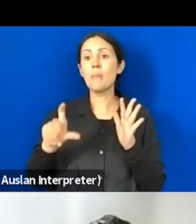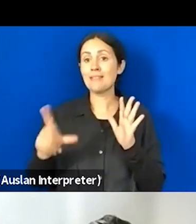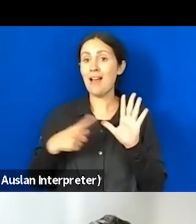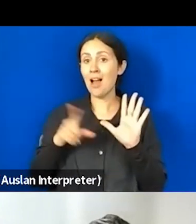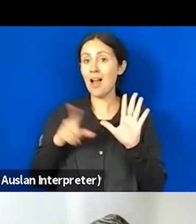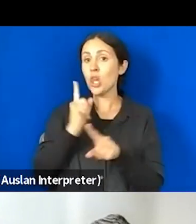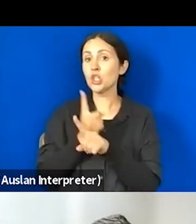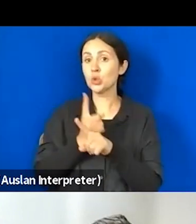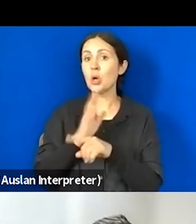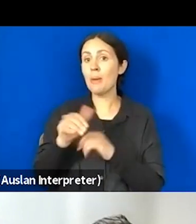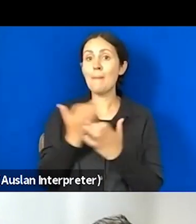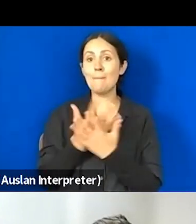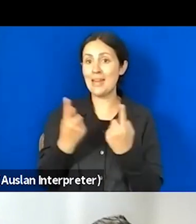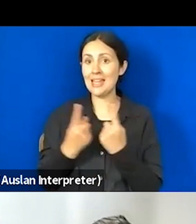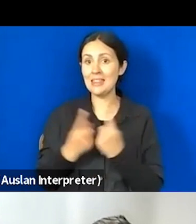combination of